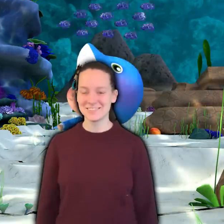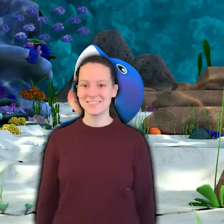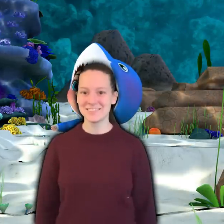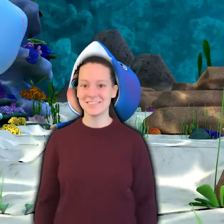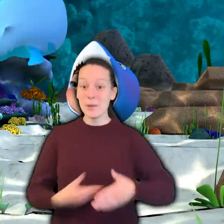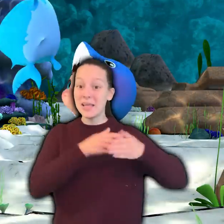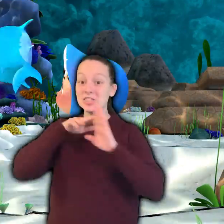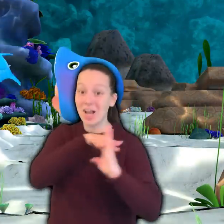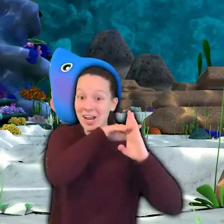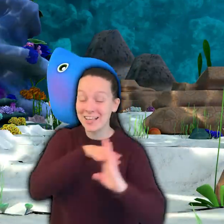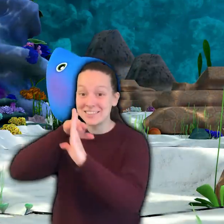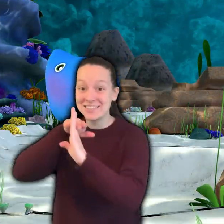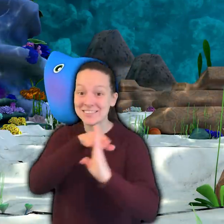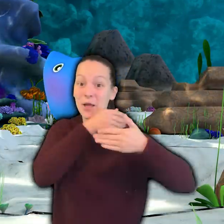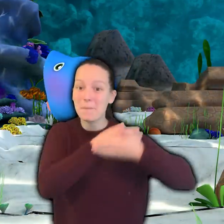babies